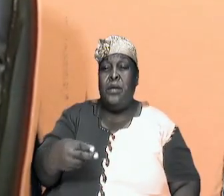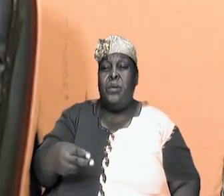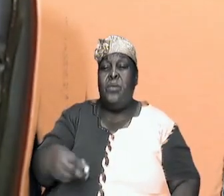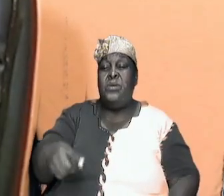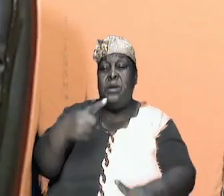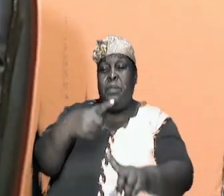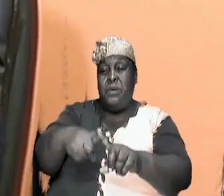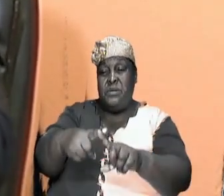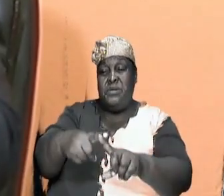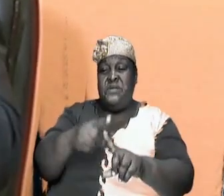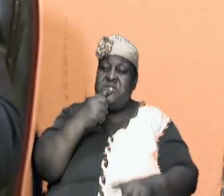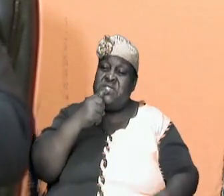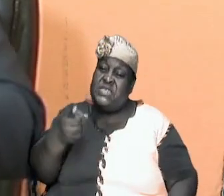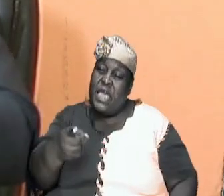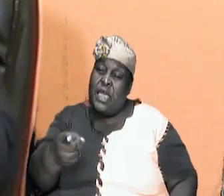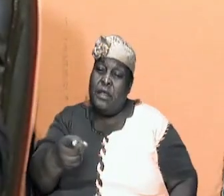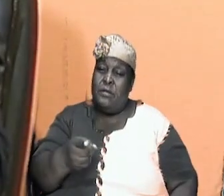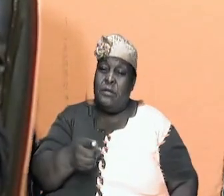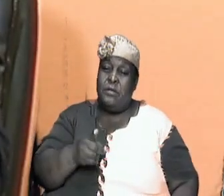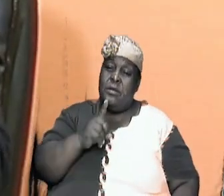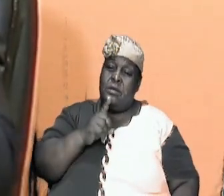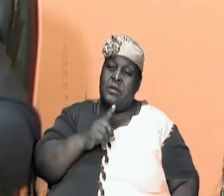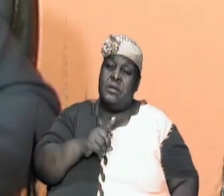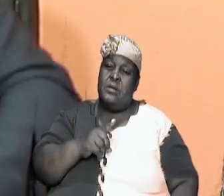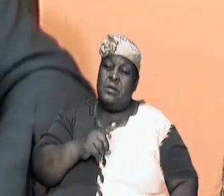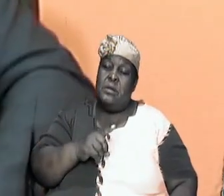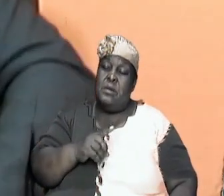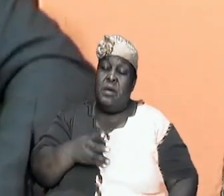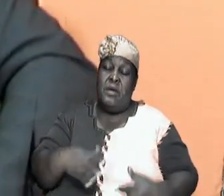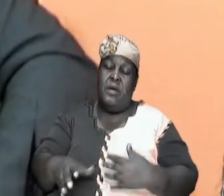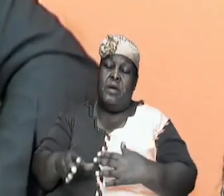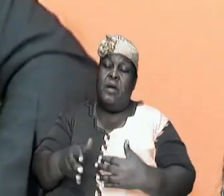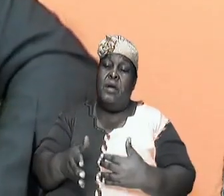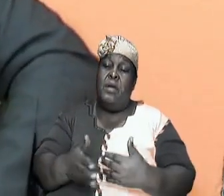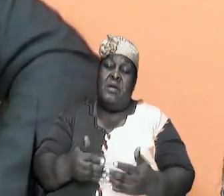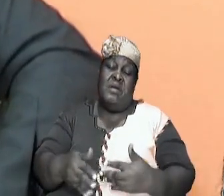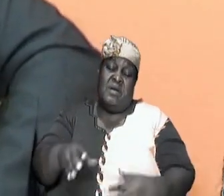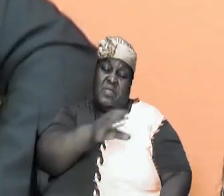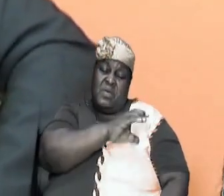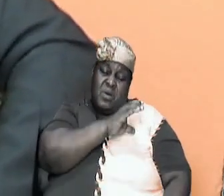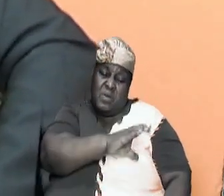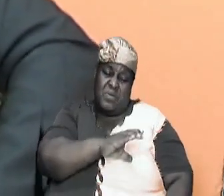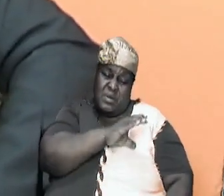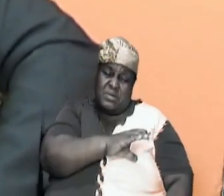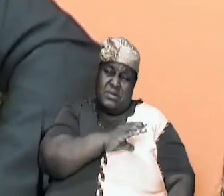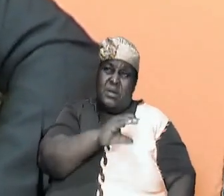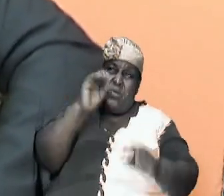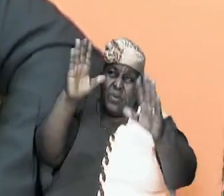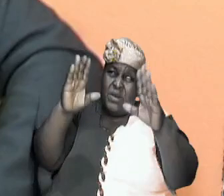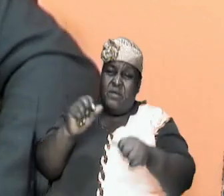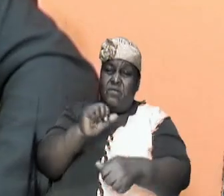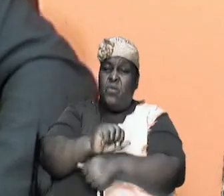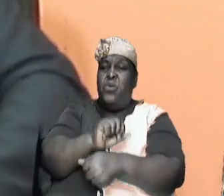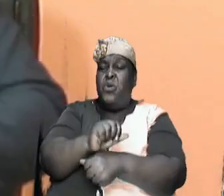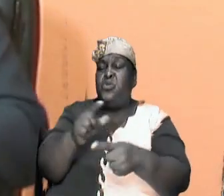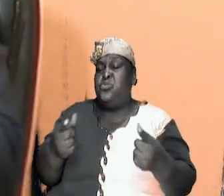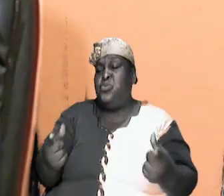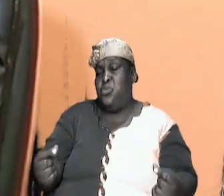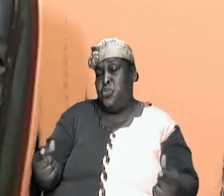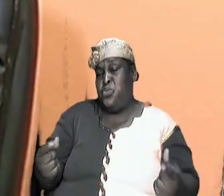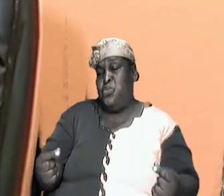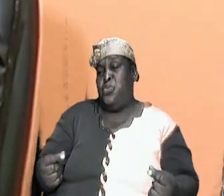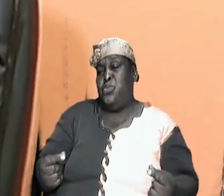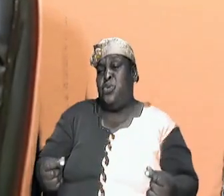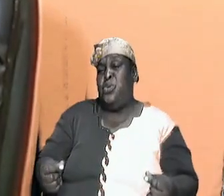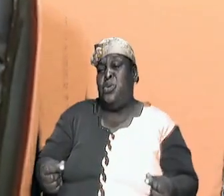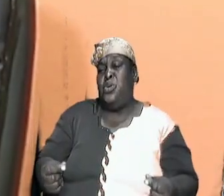declaration that was made based on the character of the persons, based on the wonderful work that they were doing, based on the